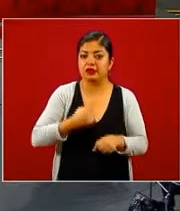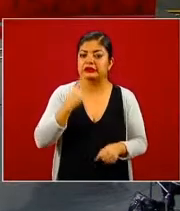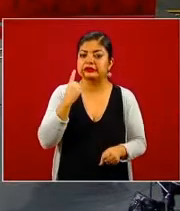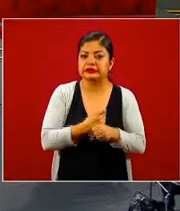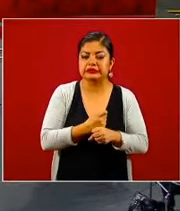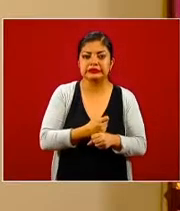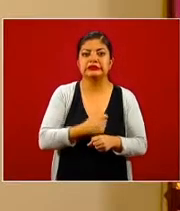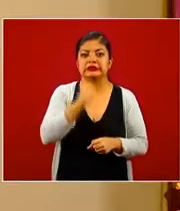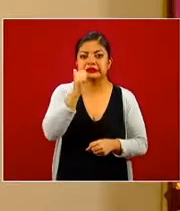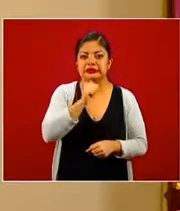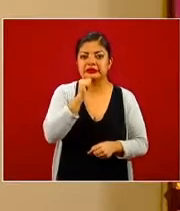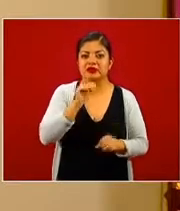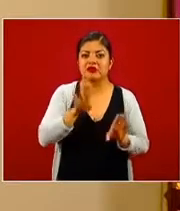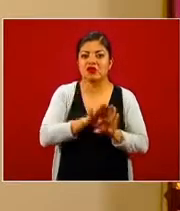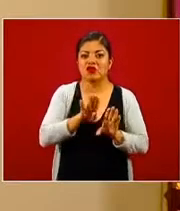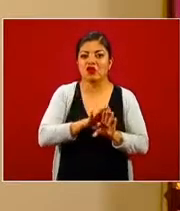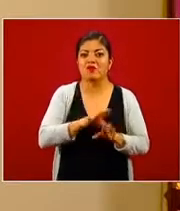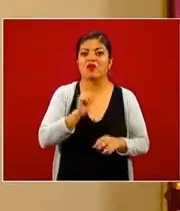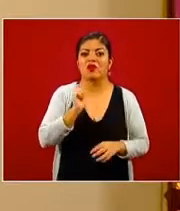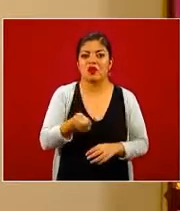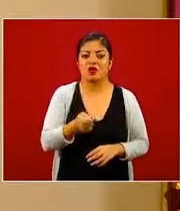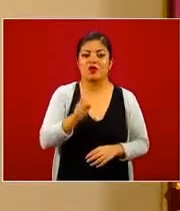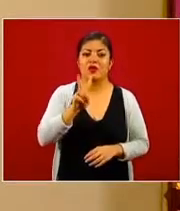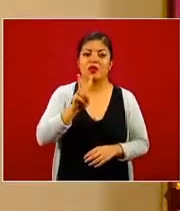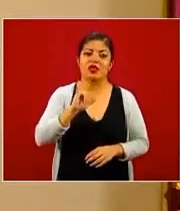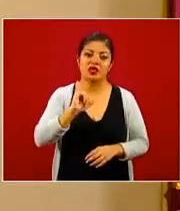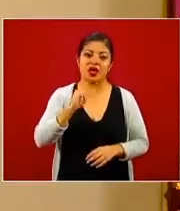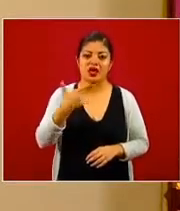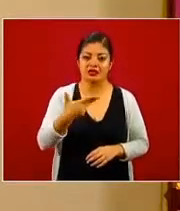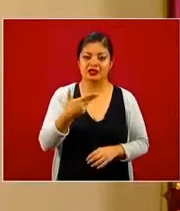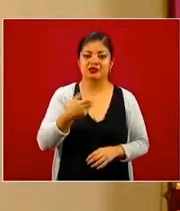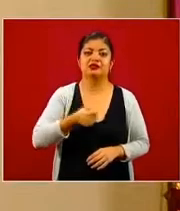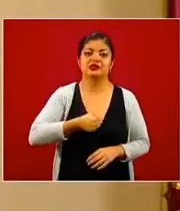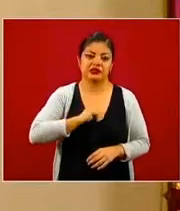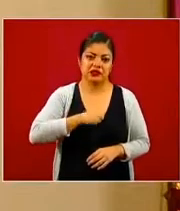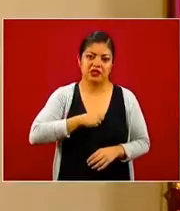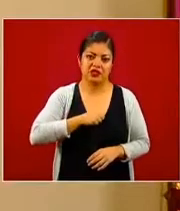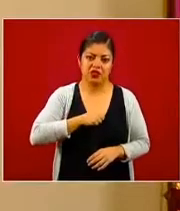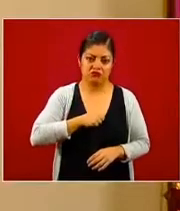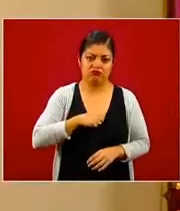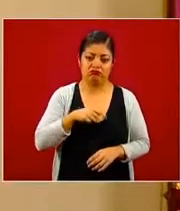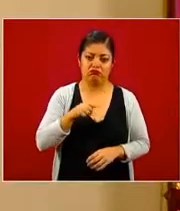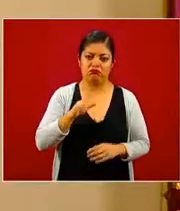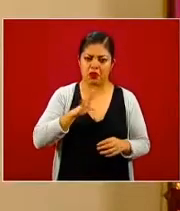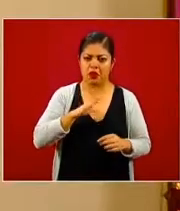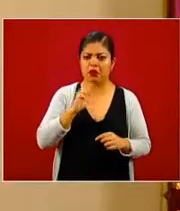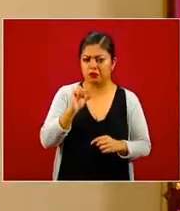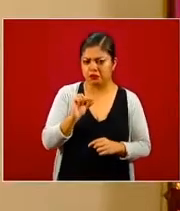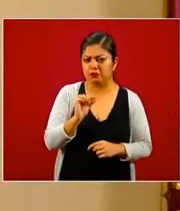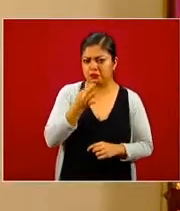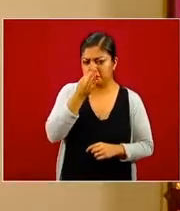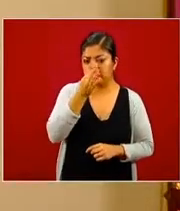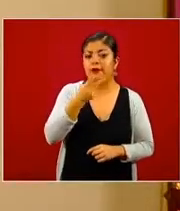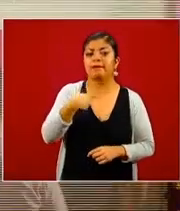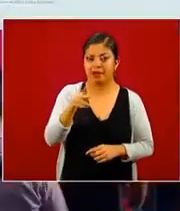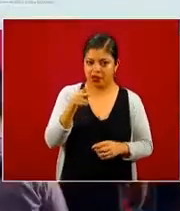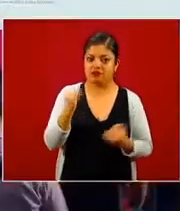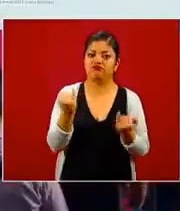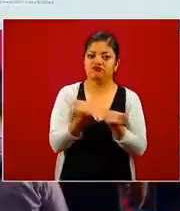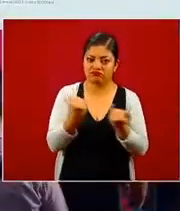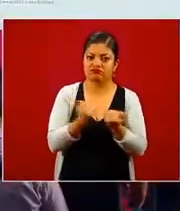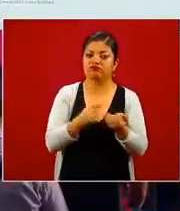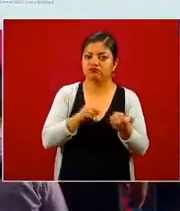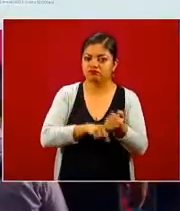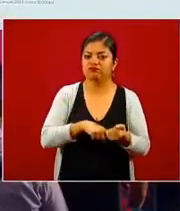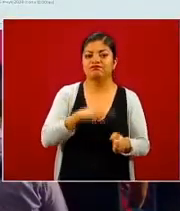immunosuppressive diseases. And these have people who have these comorbidities have a higher risk of dying